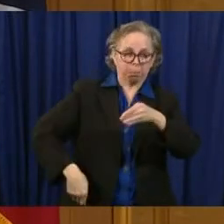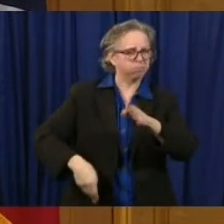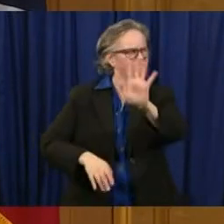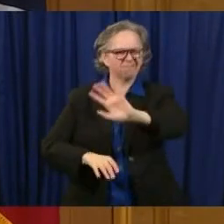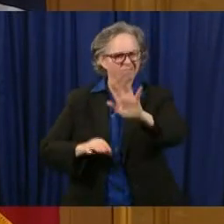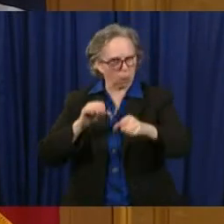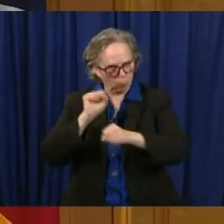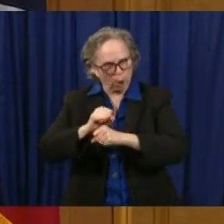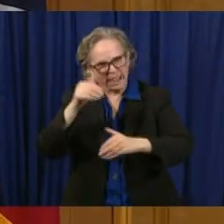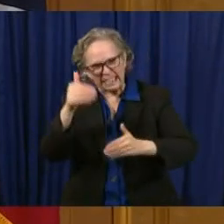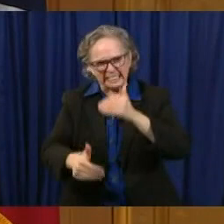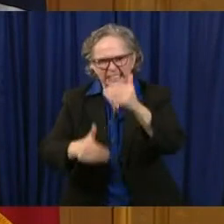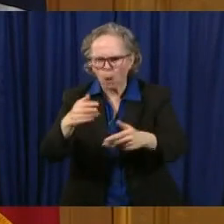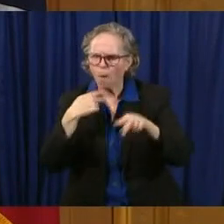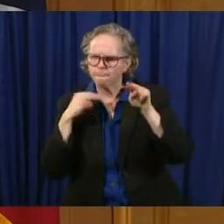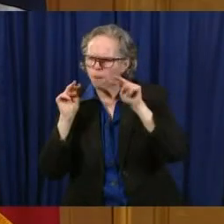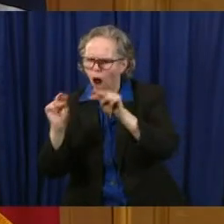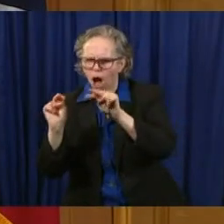this.